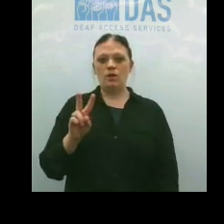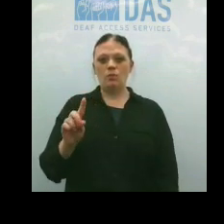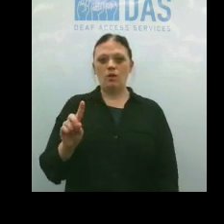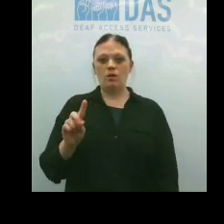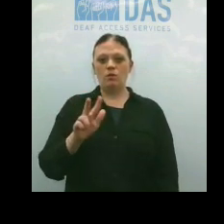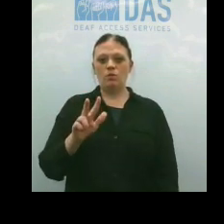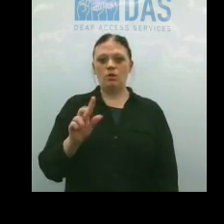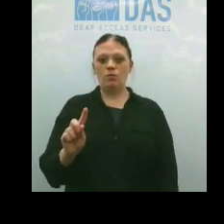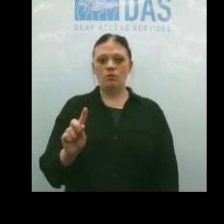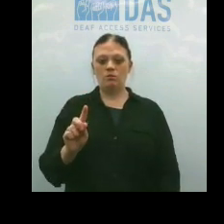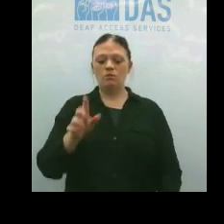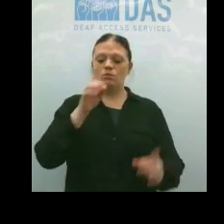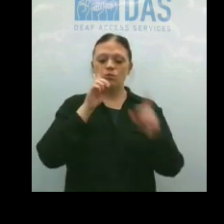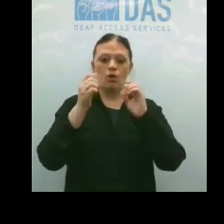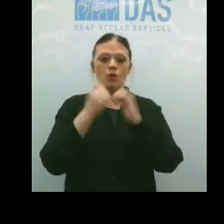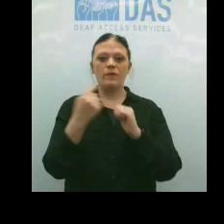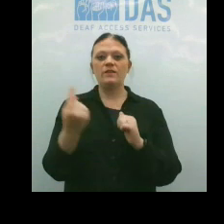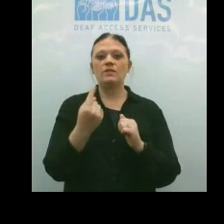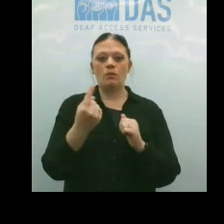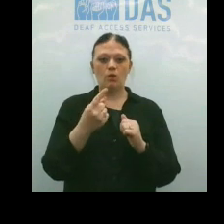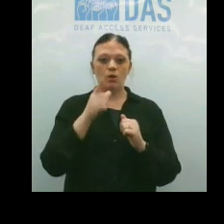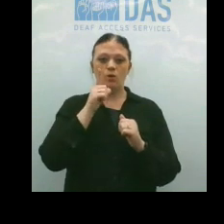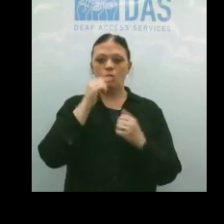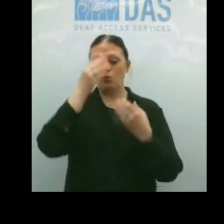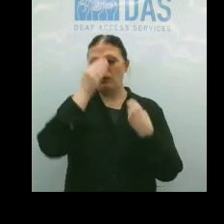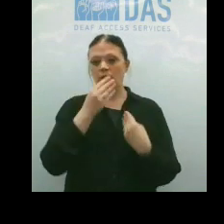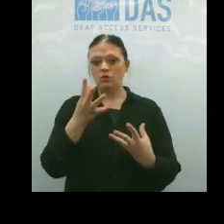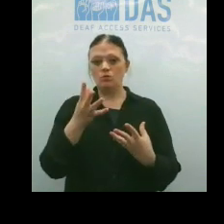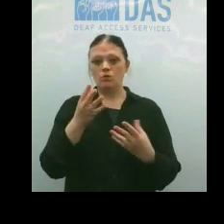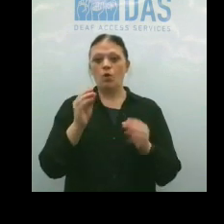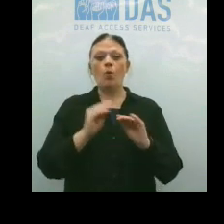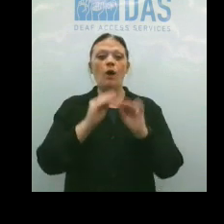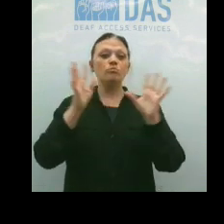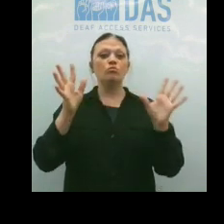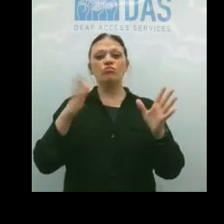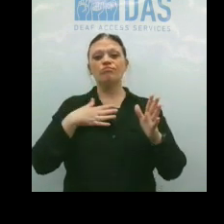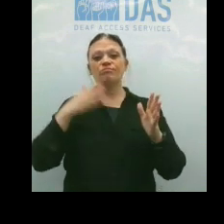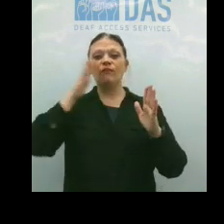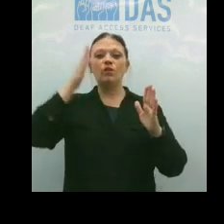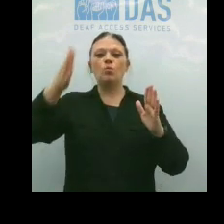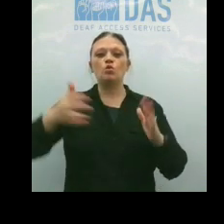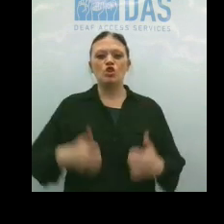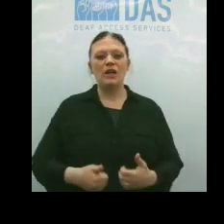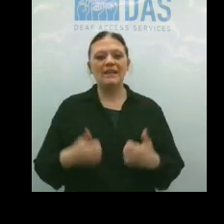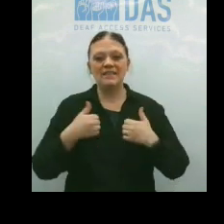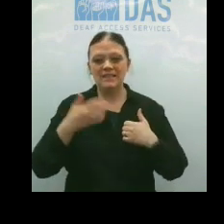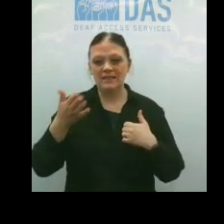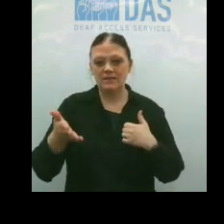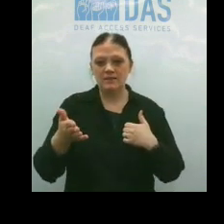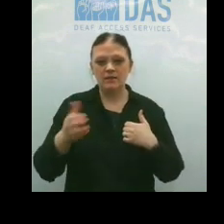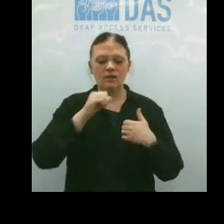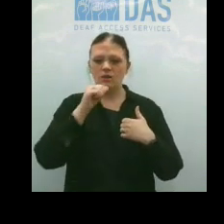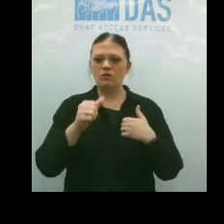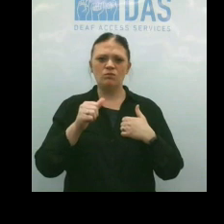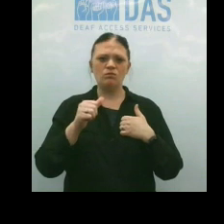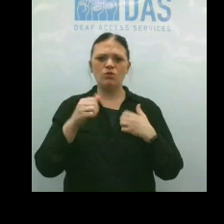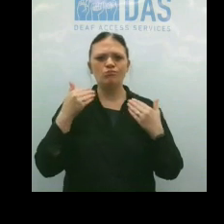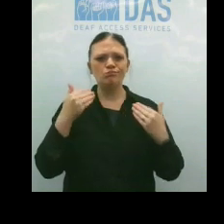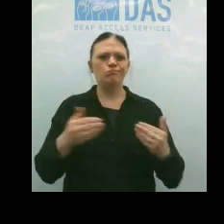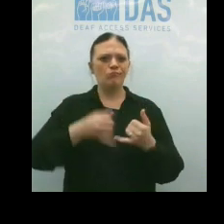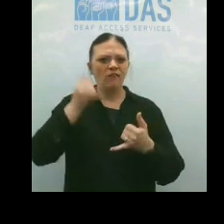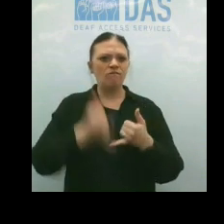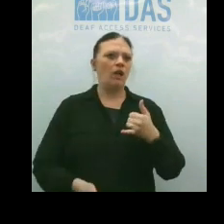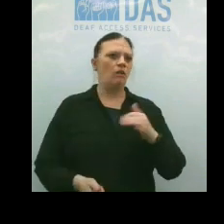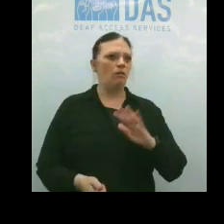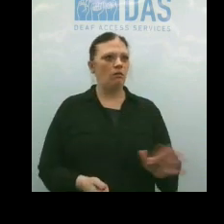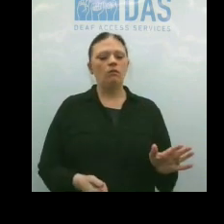834-3131 to talk to someone who will let you know that a brighter future does exist. Don't take the final act. You may think